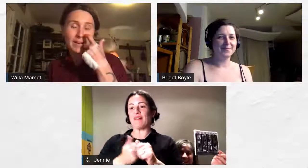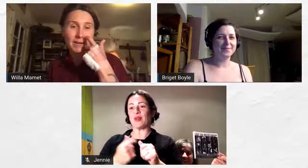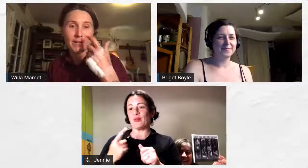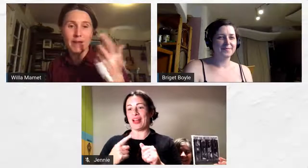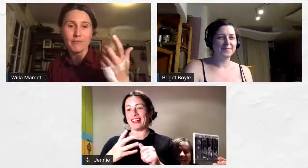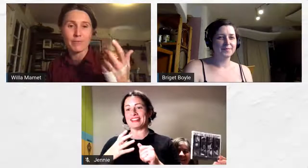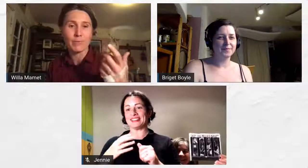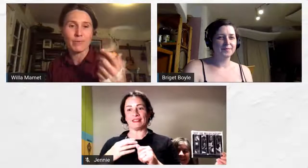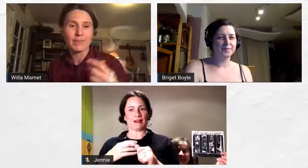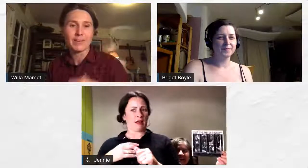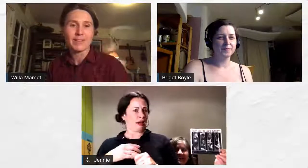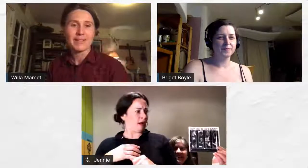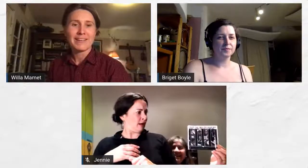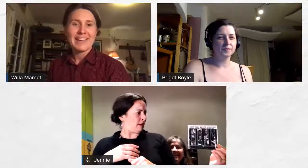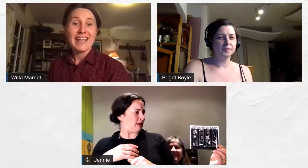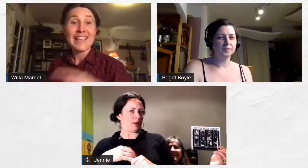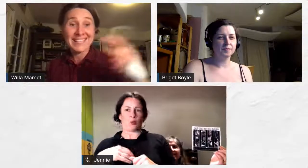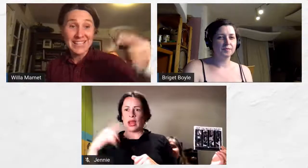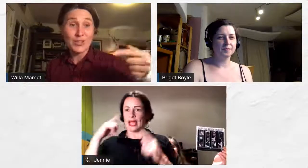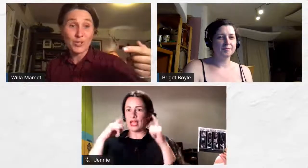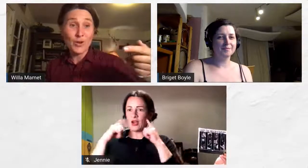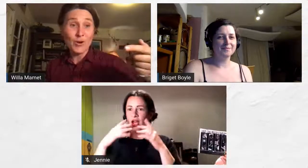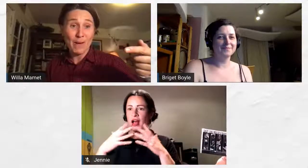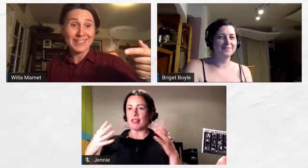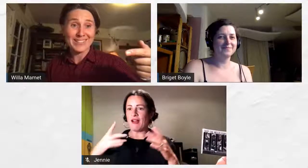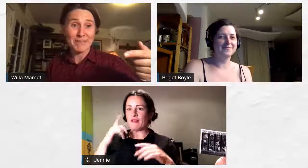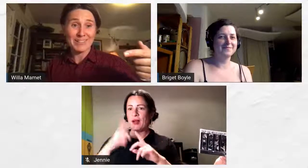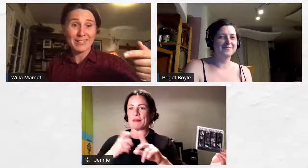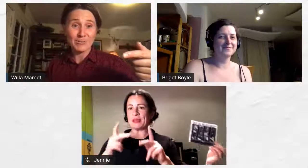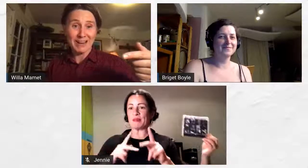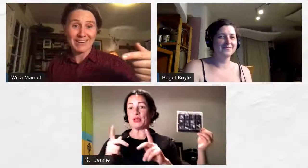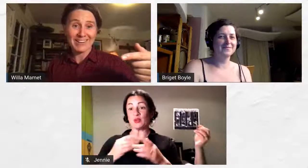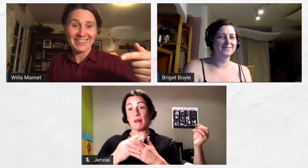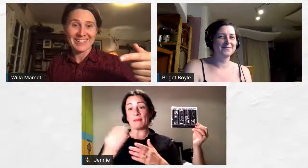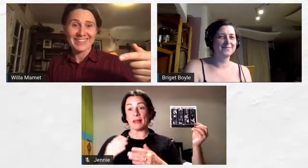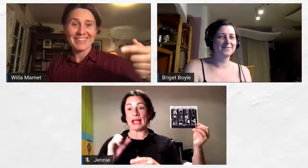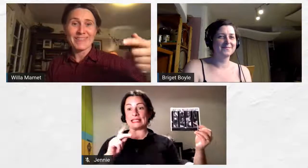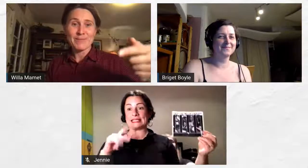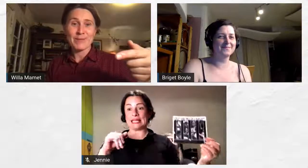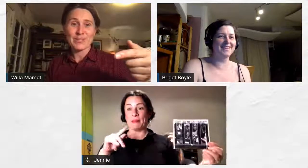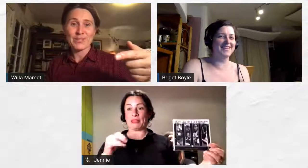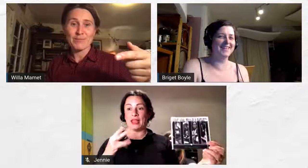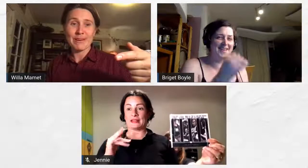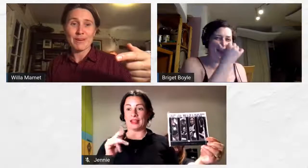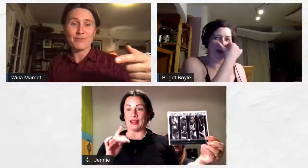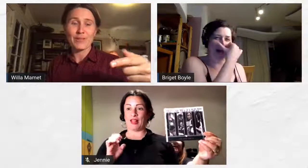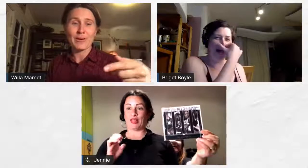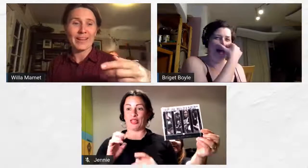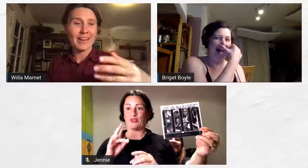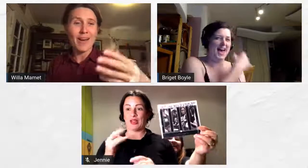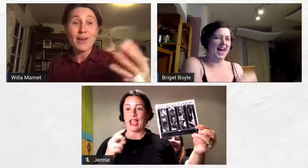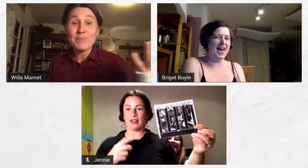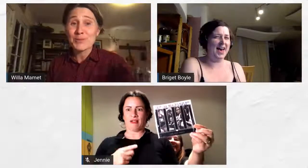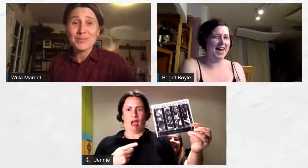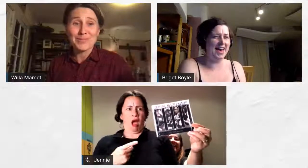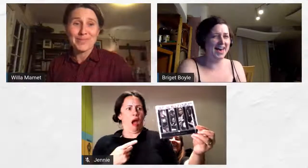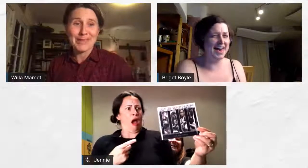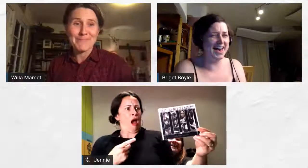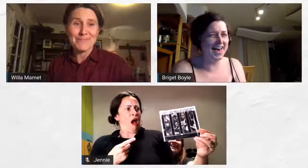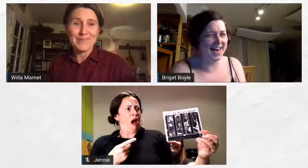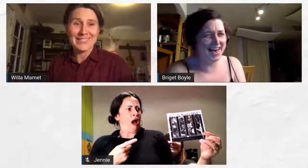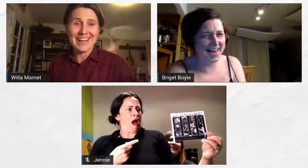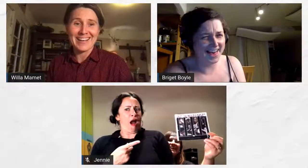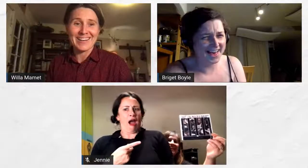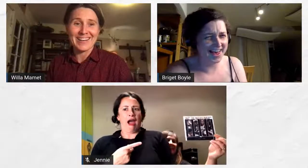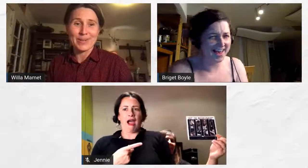I hear a lot from people is that you should go buy the Skip the Needle record, which is right here floating